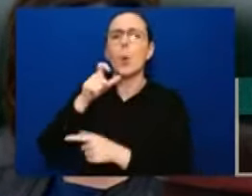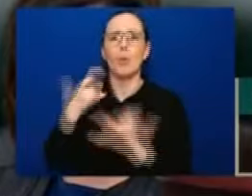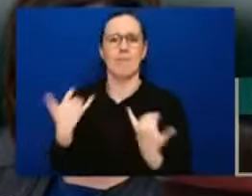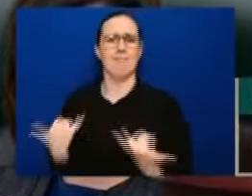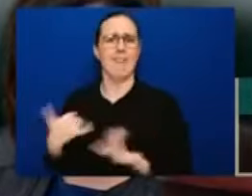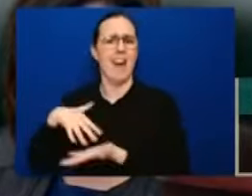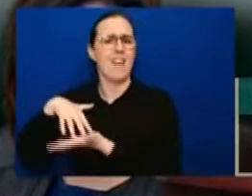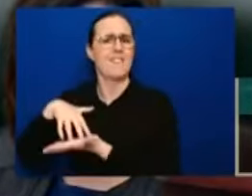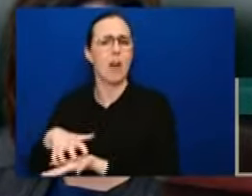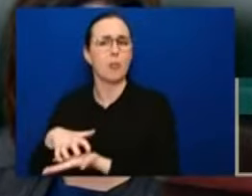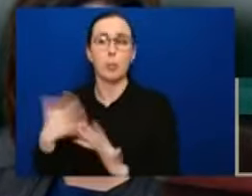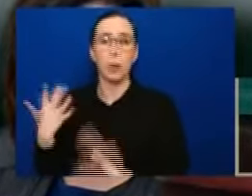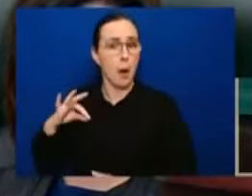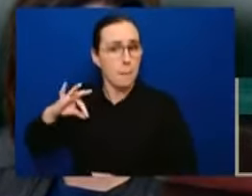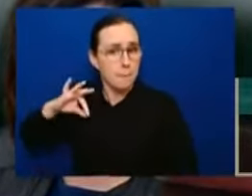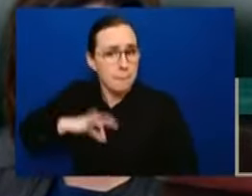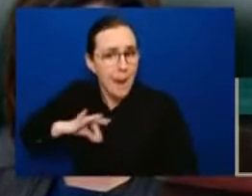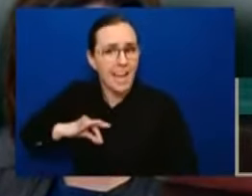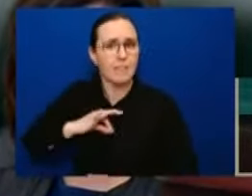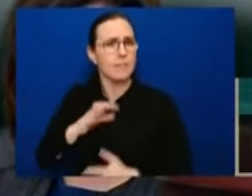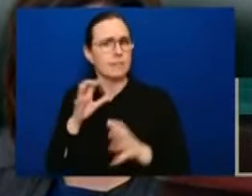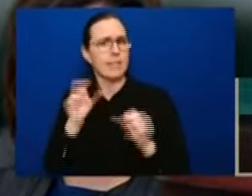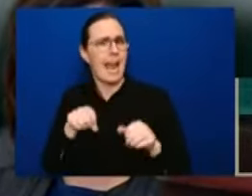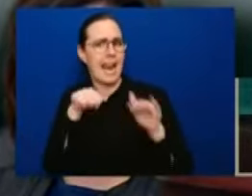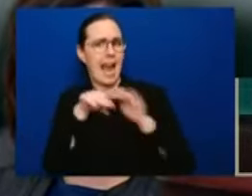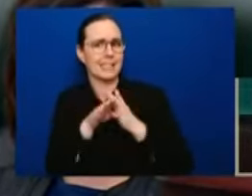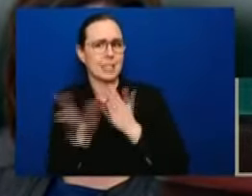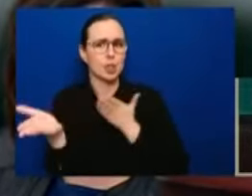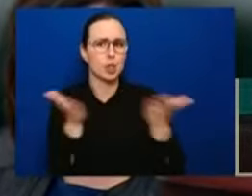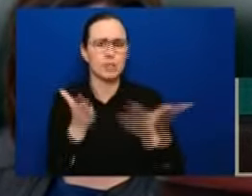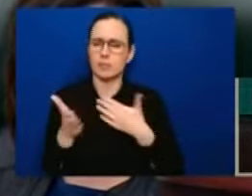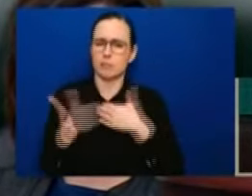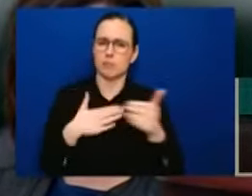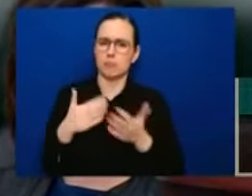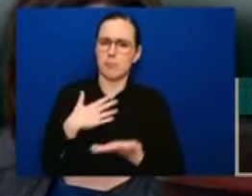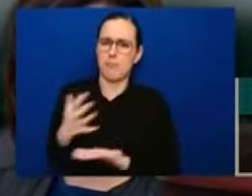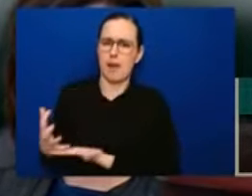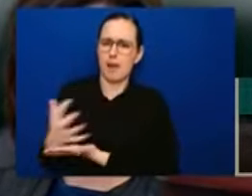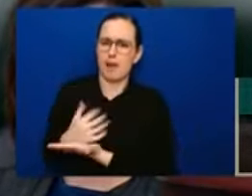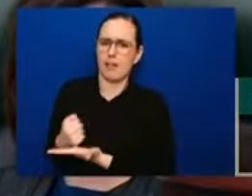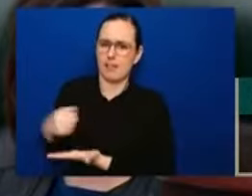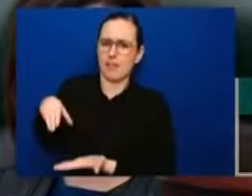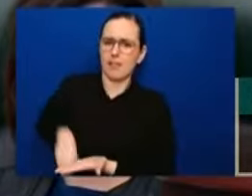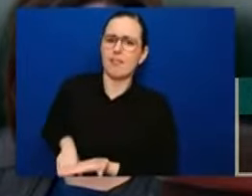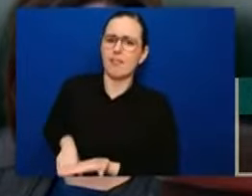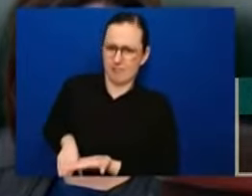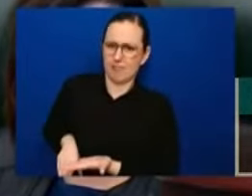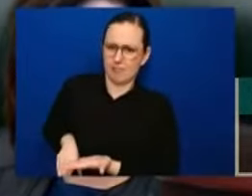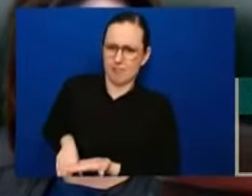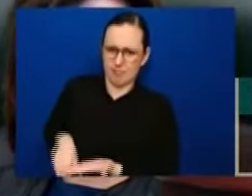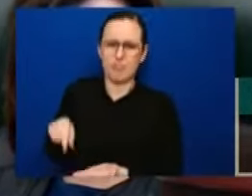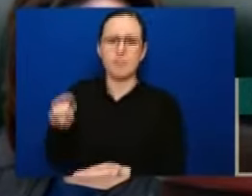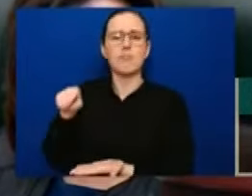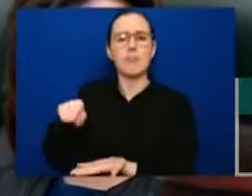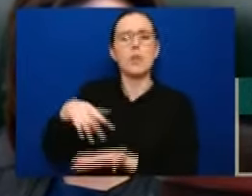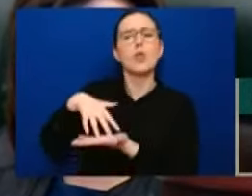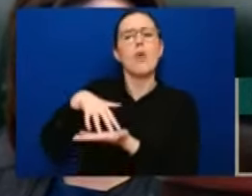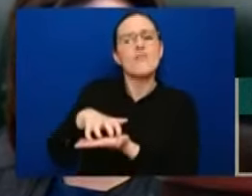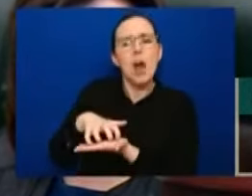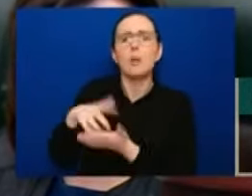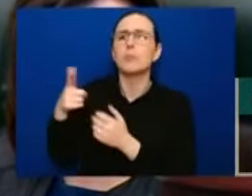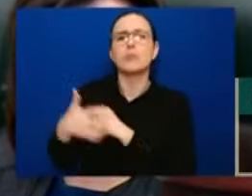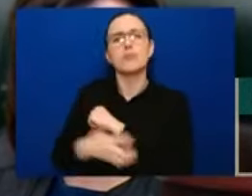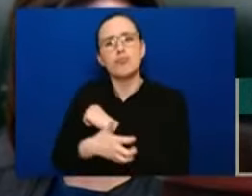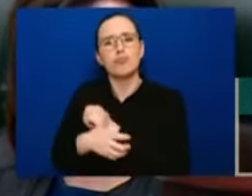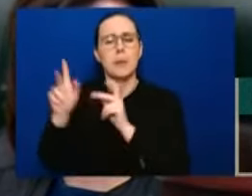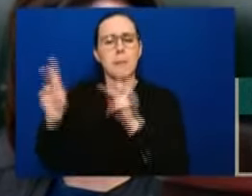a wide array of community and not-for-profit organizations. And so, Mr. Speaker, our focus now must be